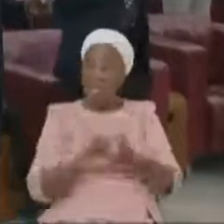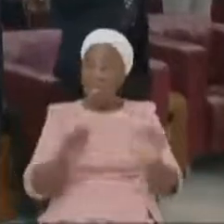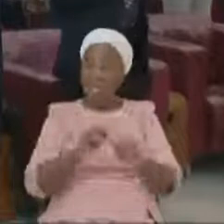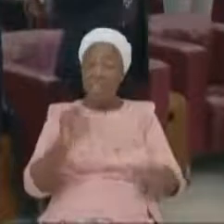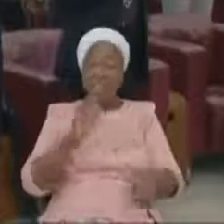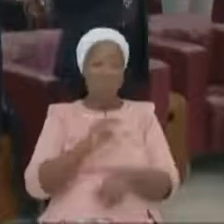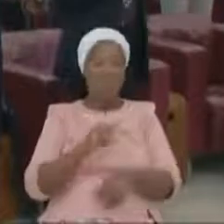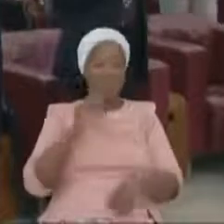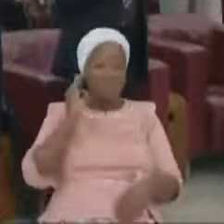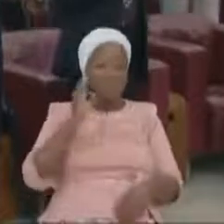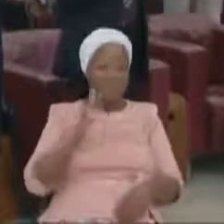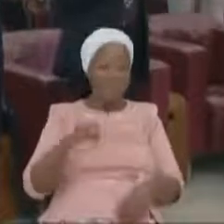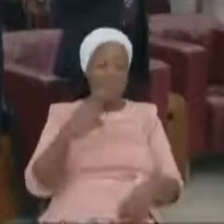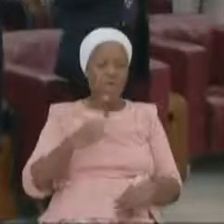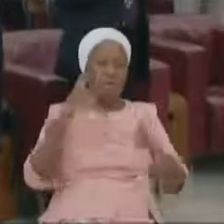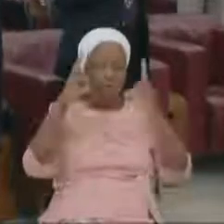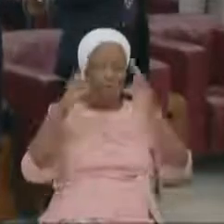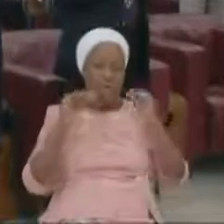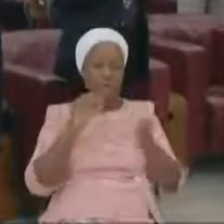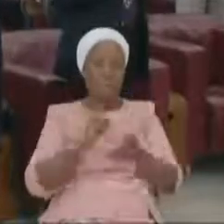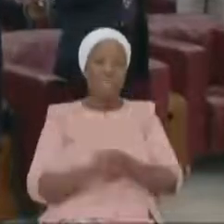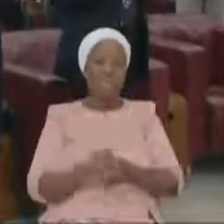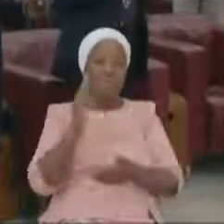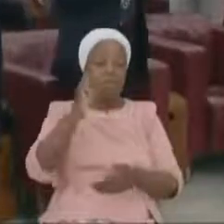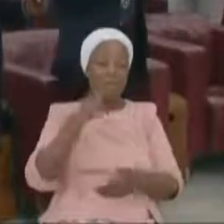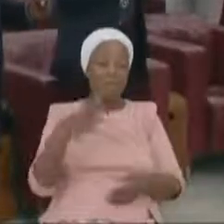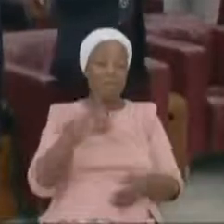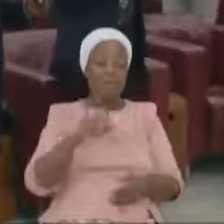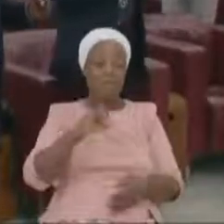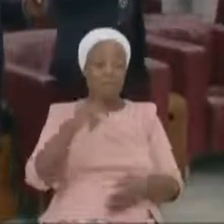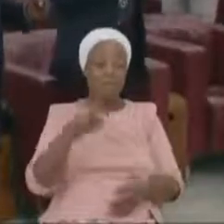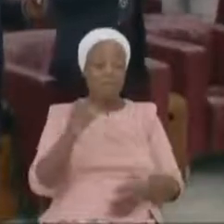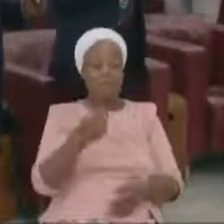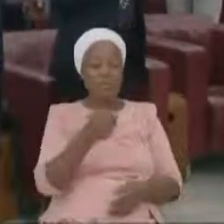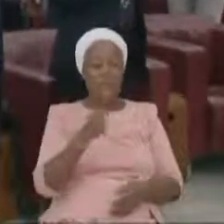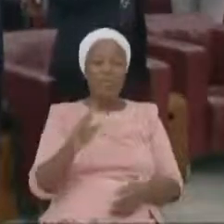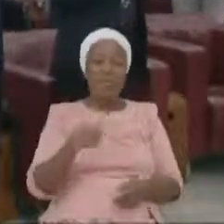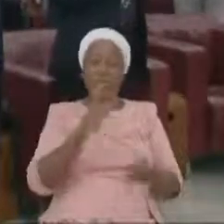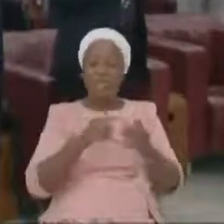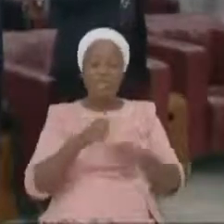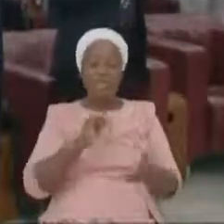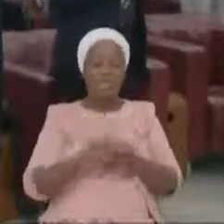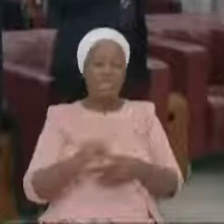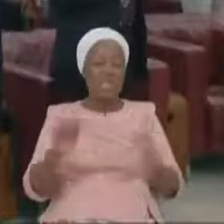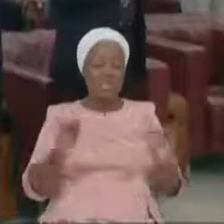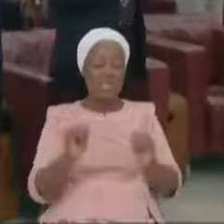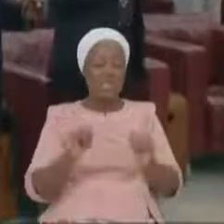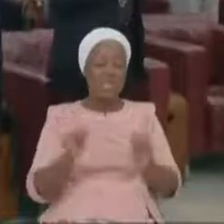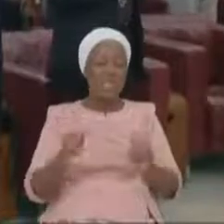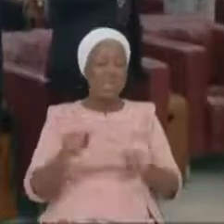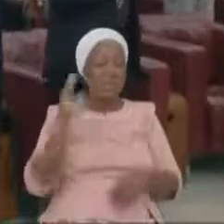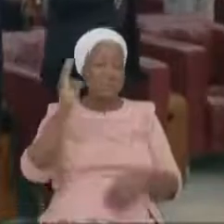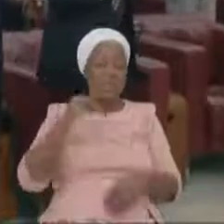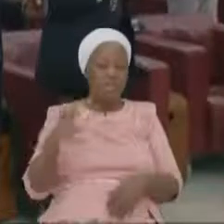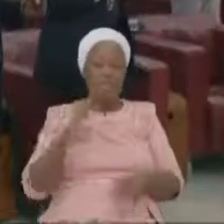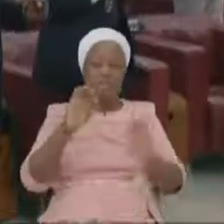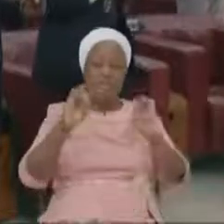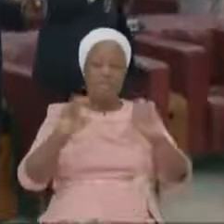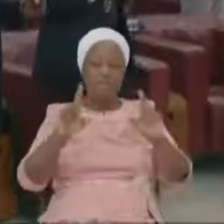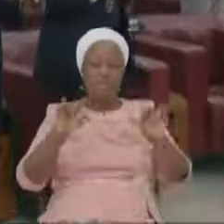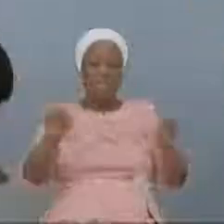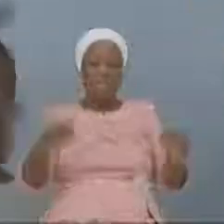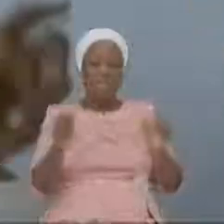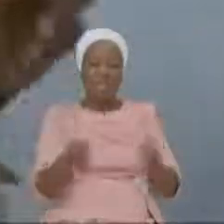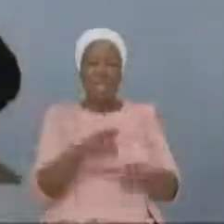of Moses, and that same ministry of Joshua, and that same ministry of Elijah, and that same ministry of